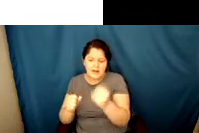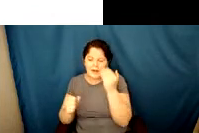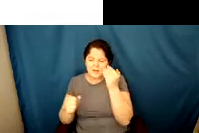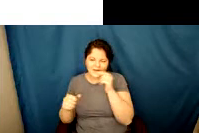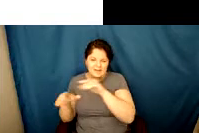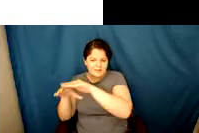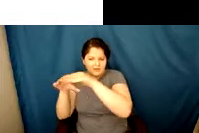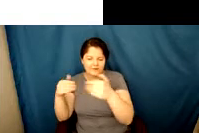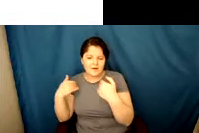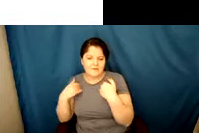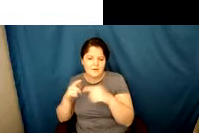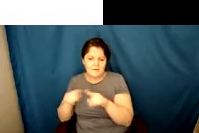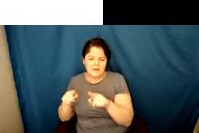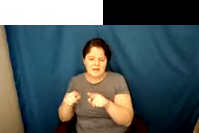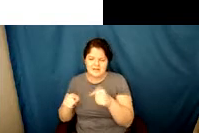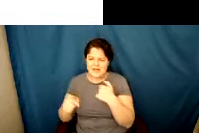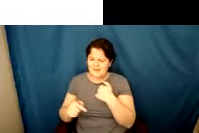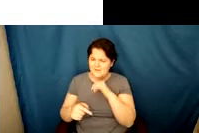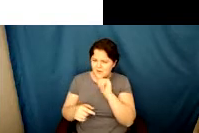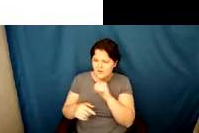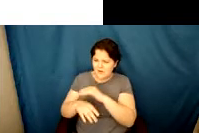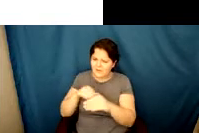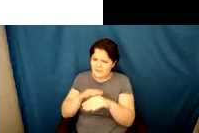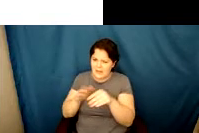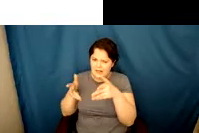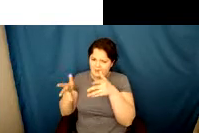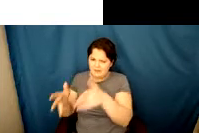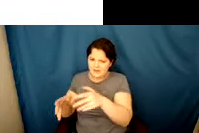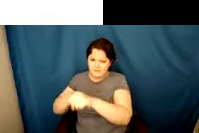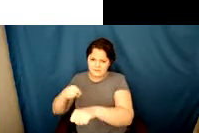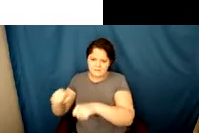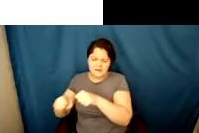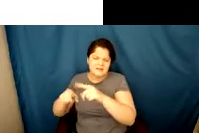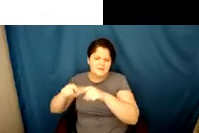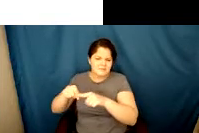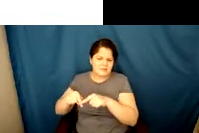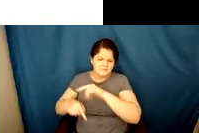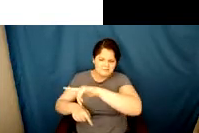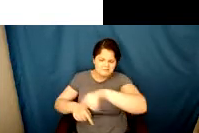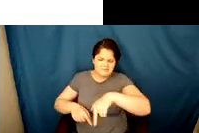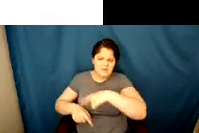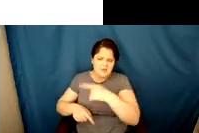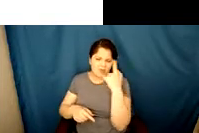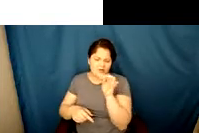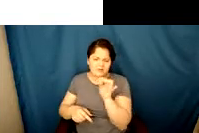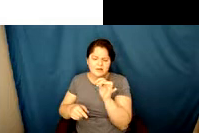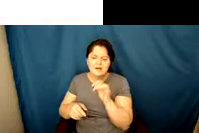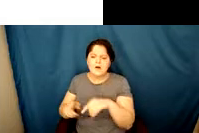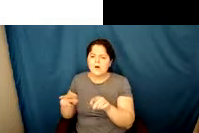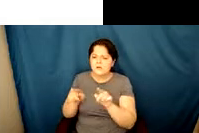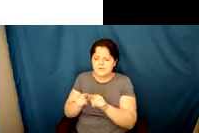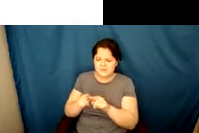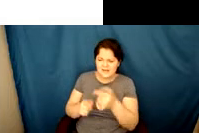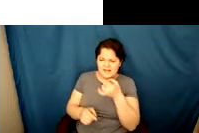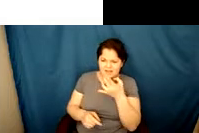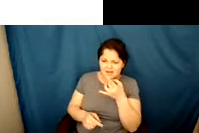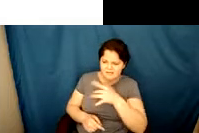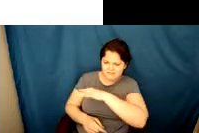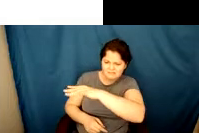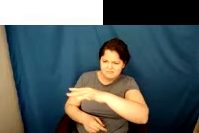feel comfortable leaving my bike all day, depending on what it looks like. And then also kind of the lighting situation on the